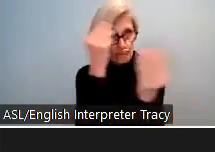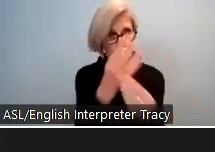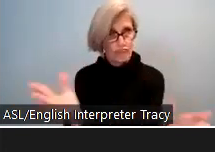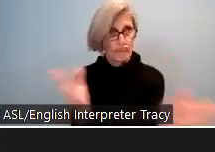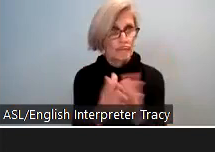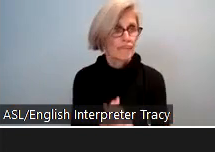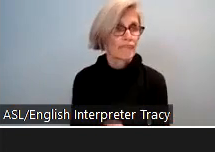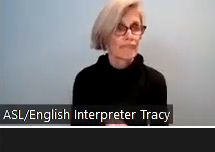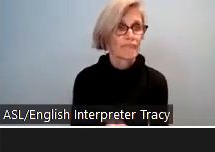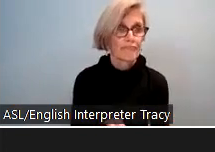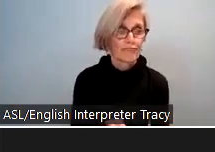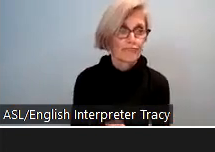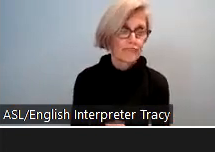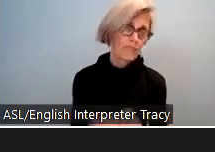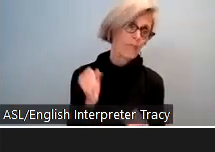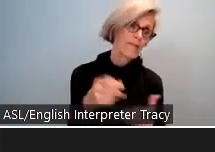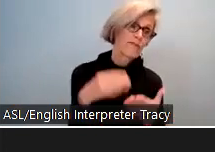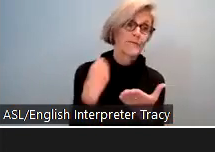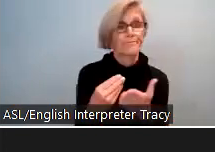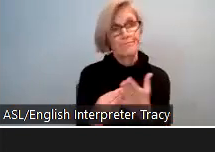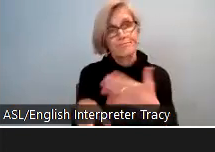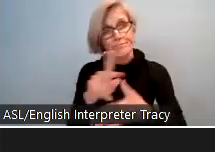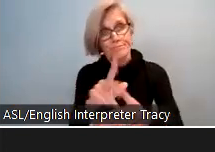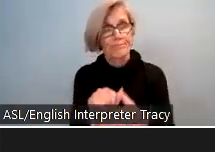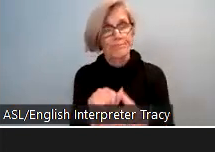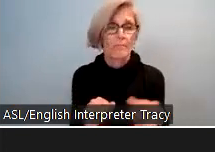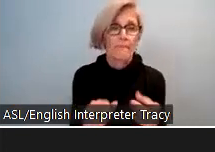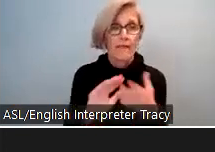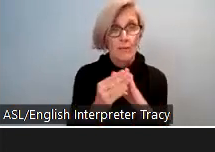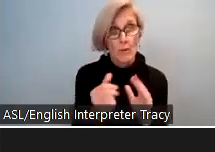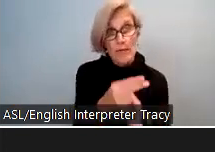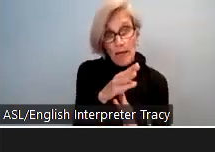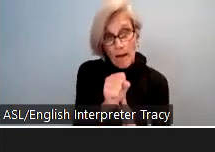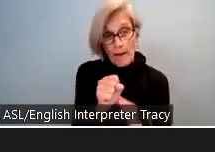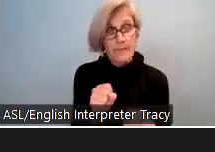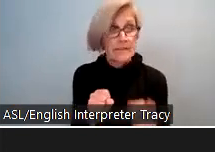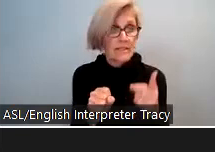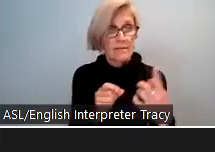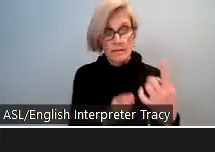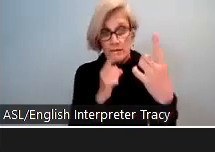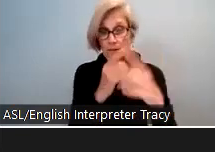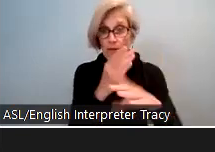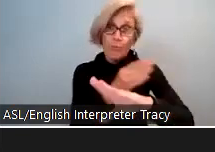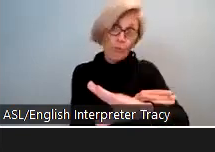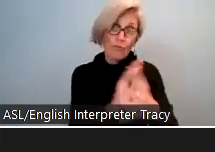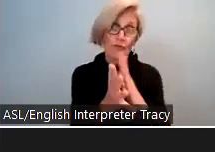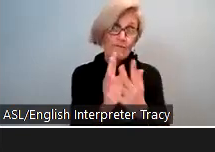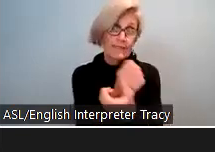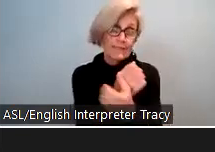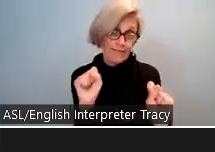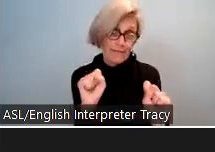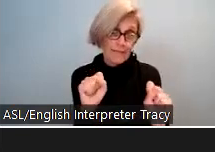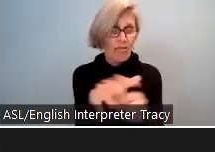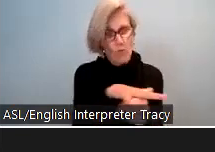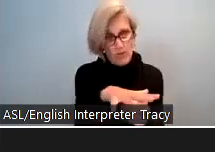with the funding priorities, the community hubs they aim to improve traffic safety locally and across the